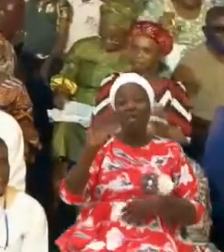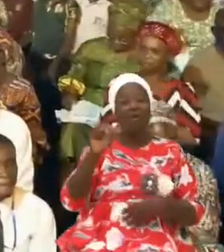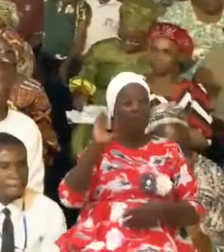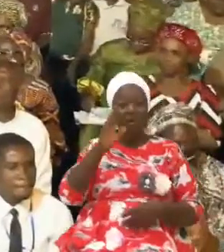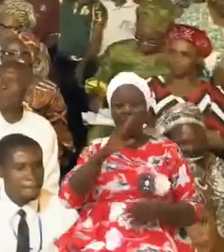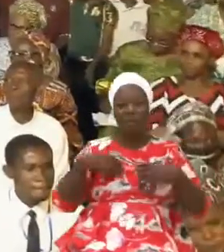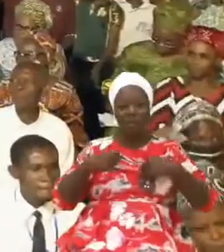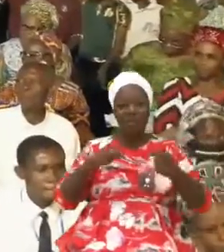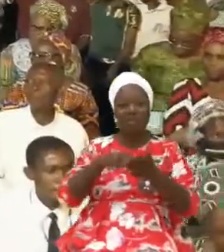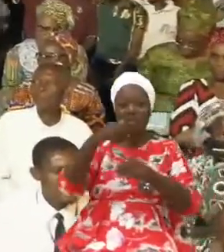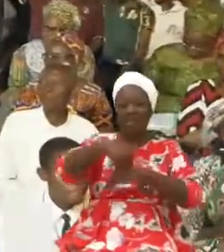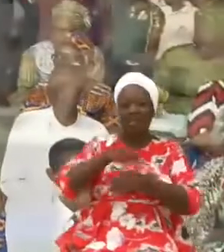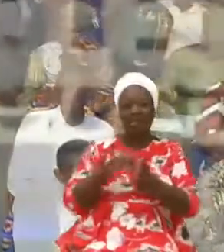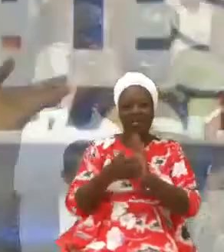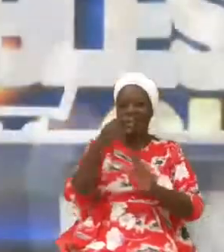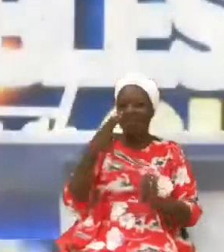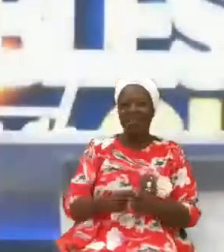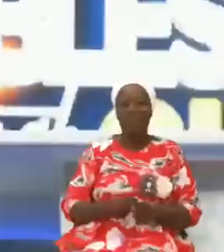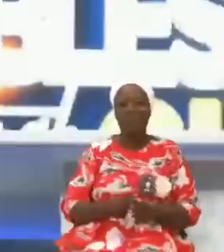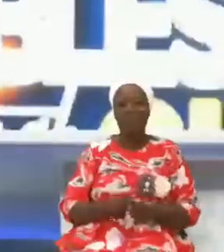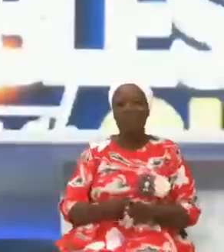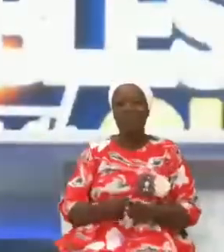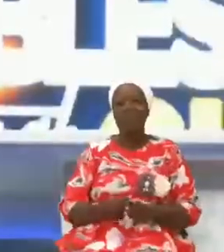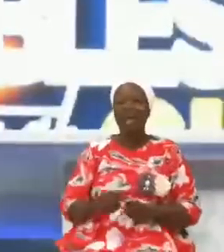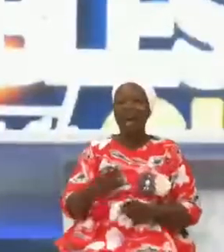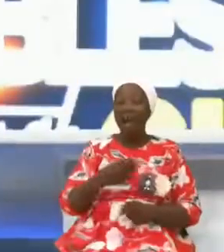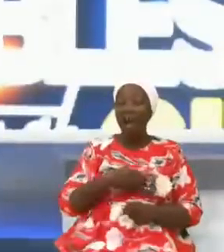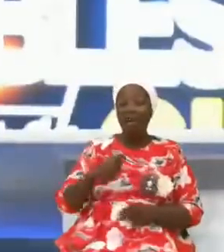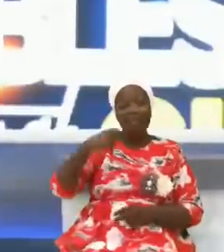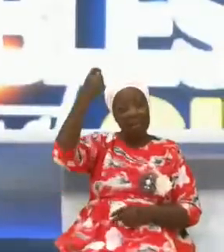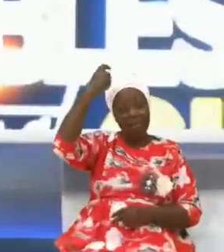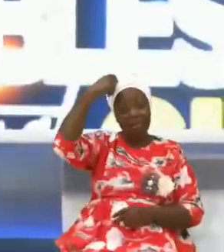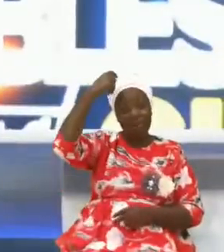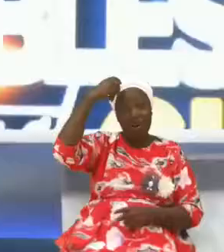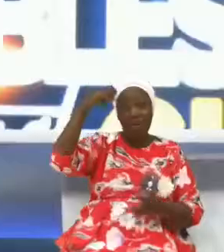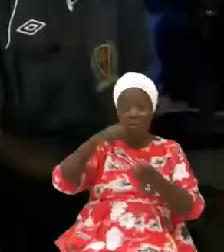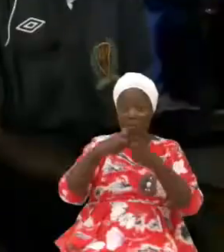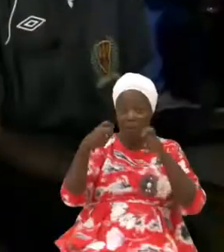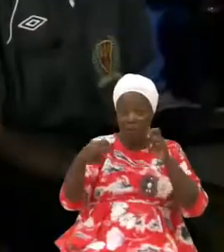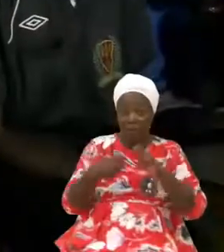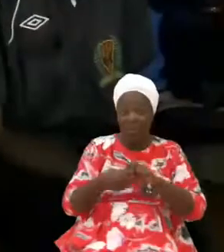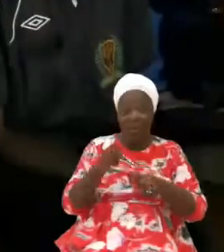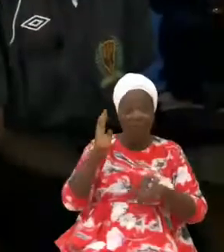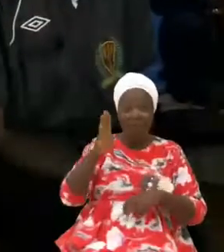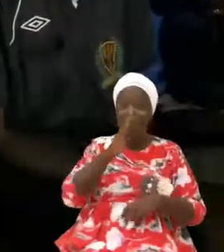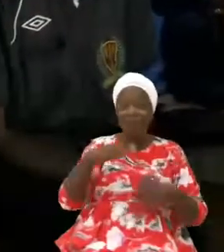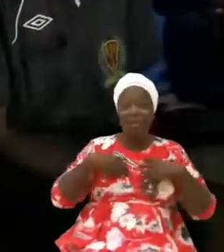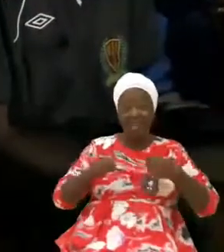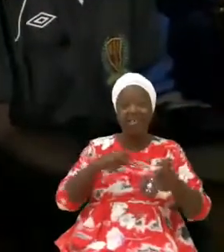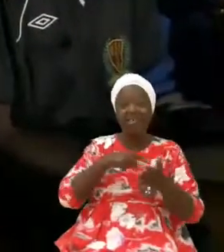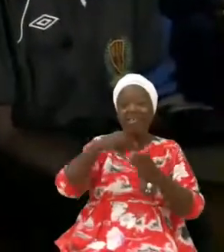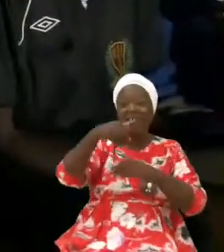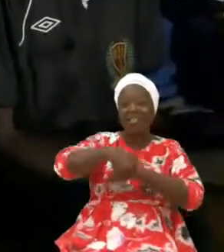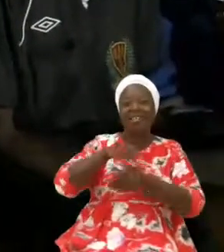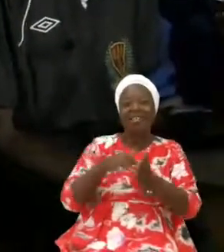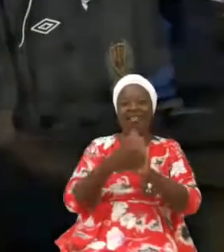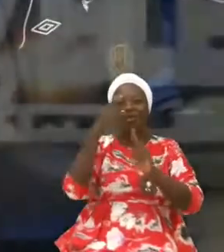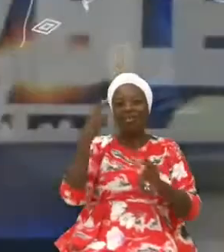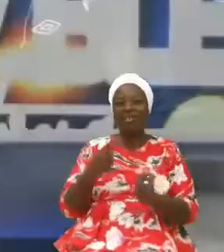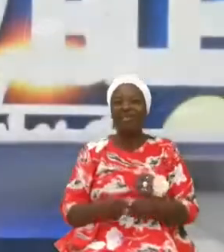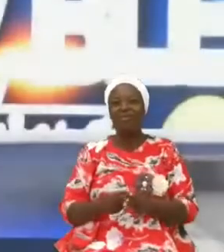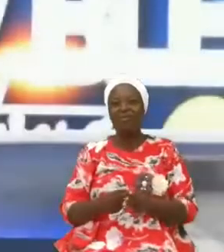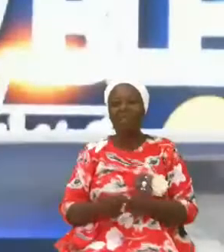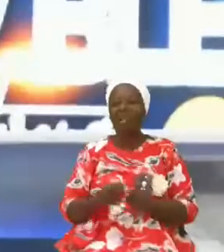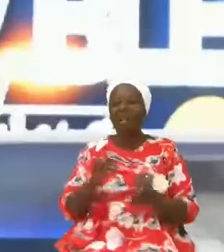tonight. All the ulcer will be healed tonight. And the brain problem will